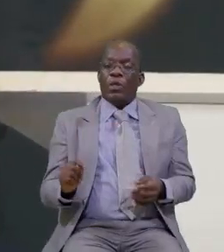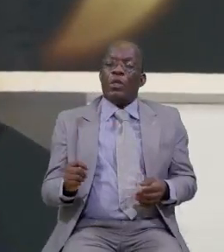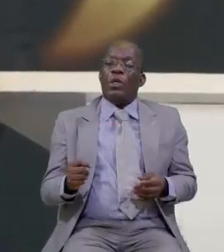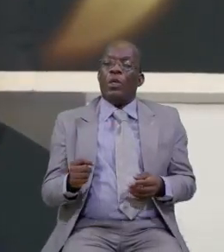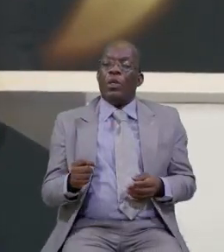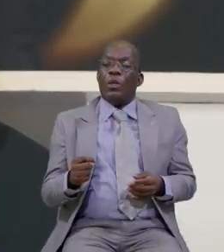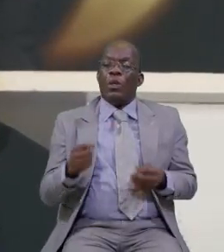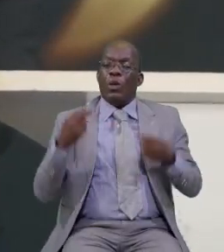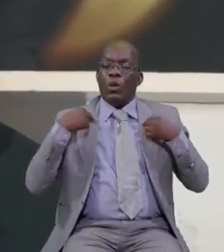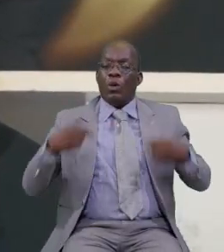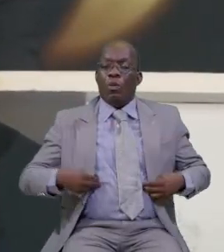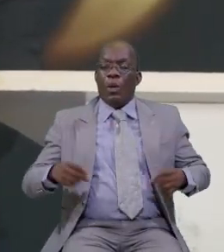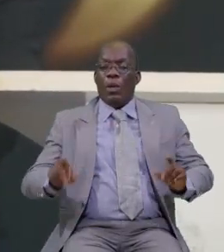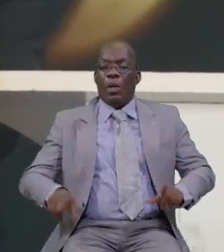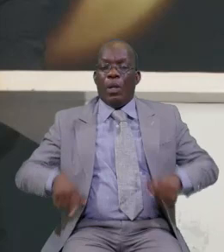sustains the